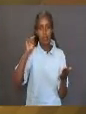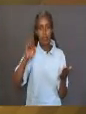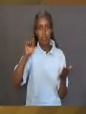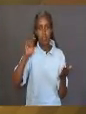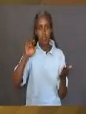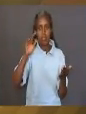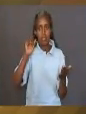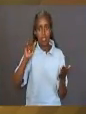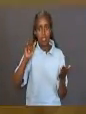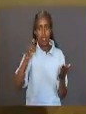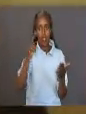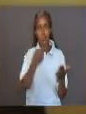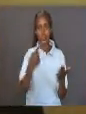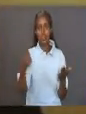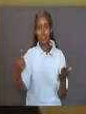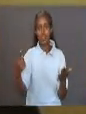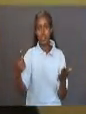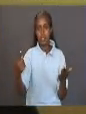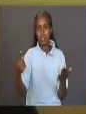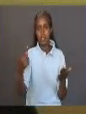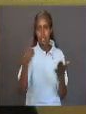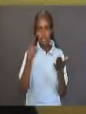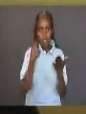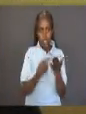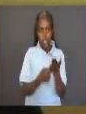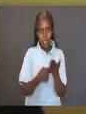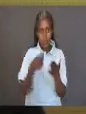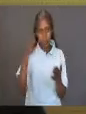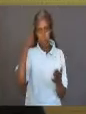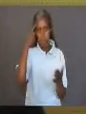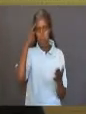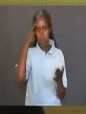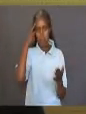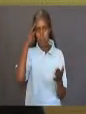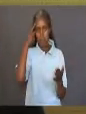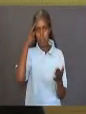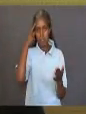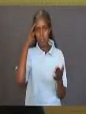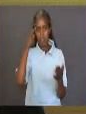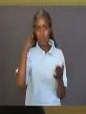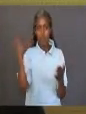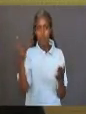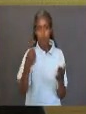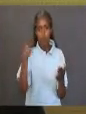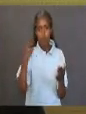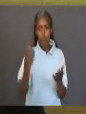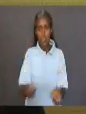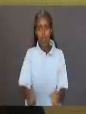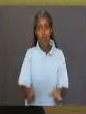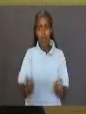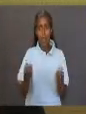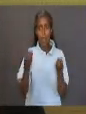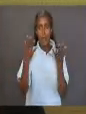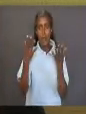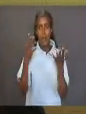each one. Here is a hint. There is always more